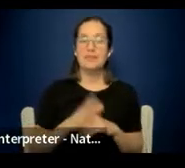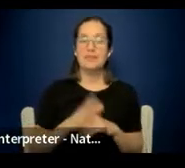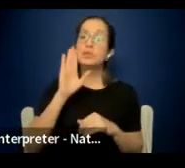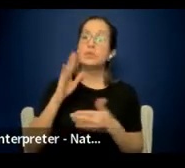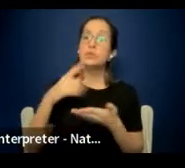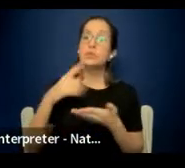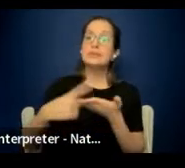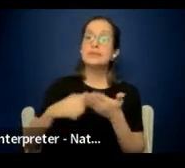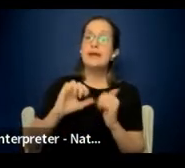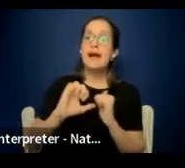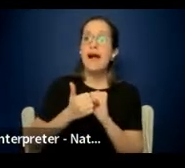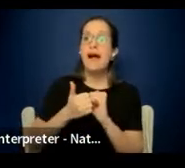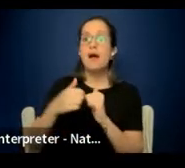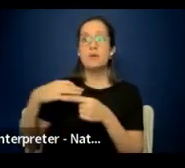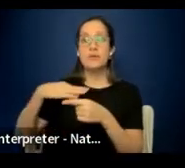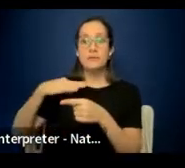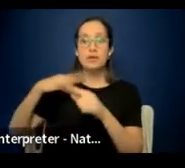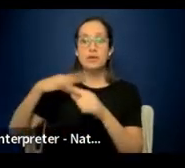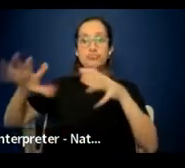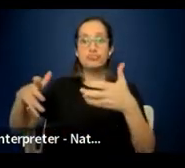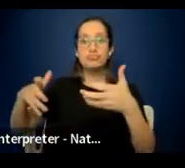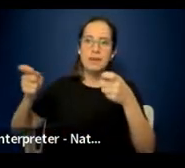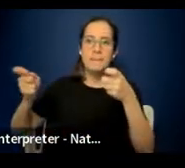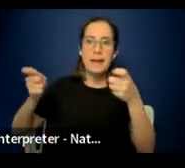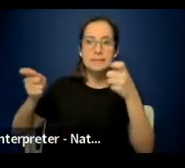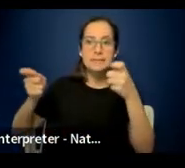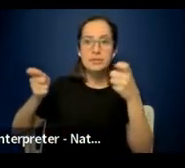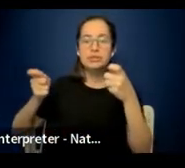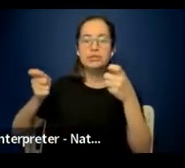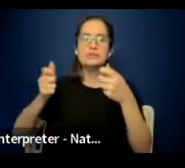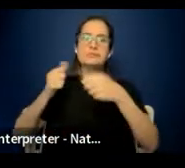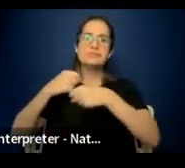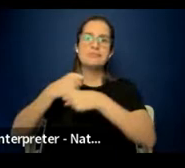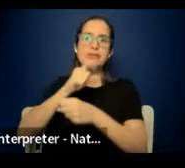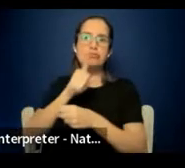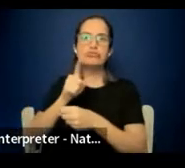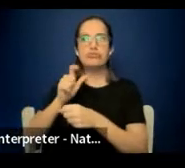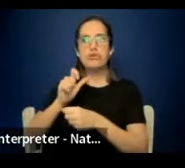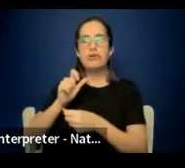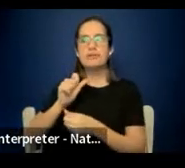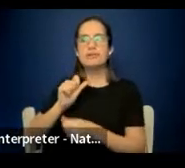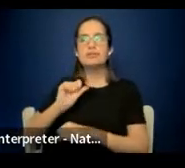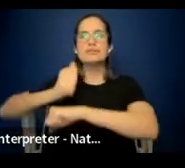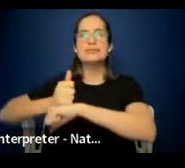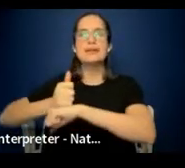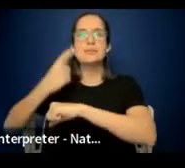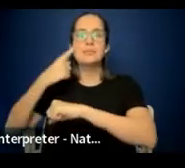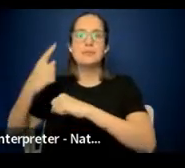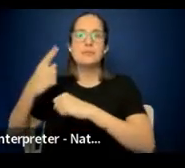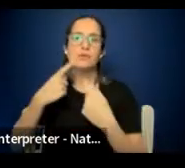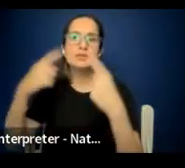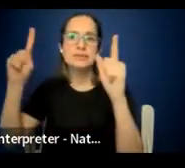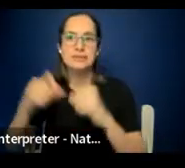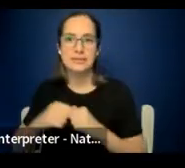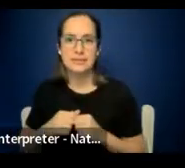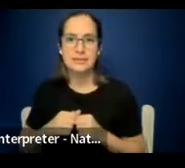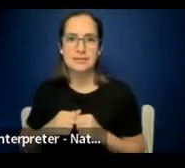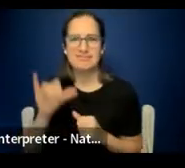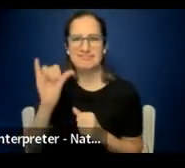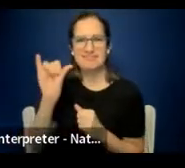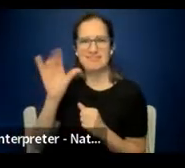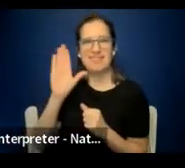volunteers and really setting them up for success. You'll hear me probably say that a couple of times during this training. And it was, you